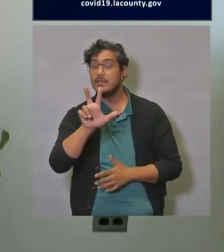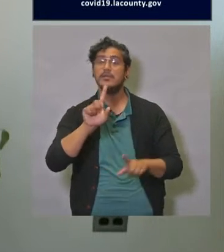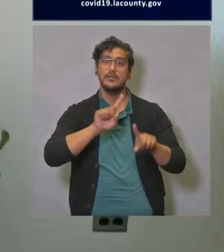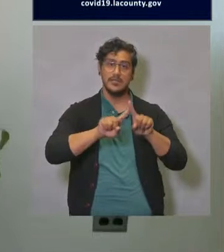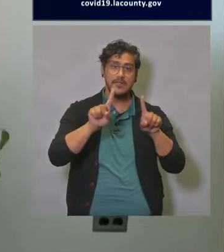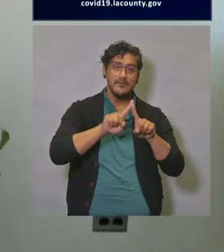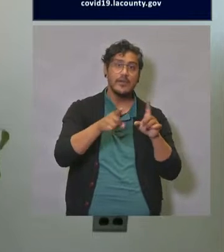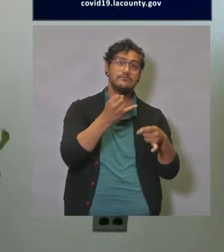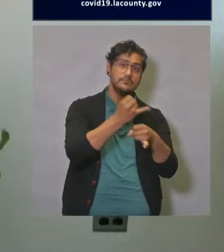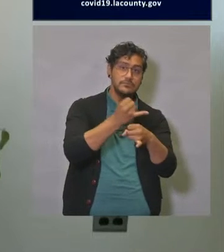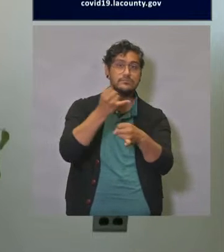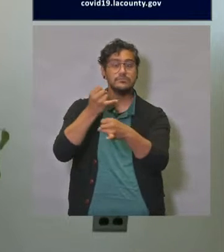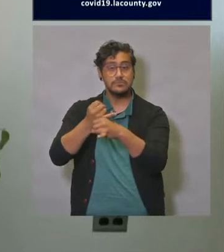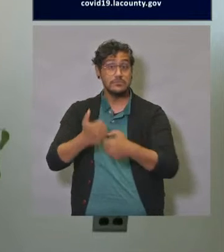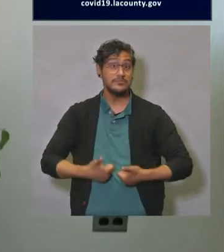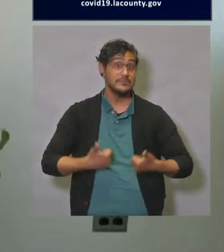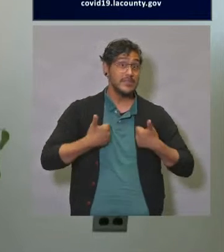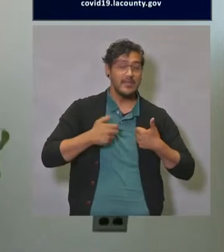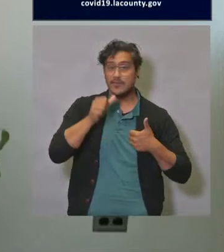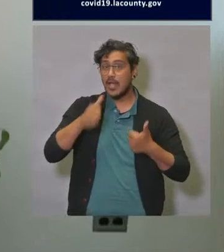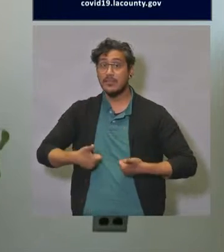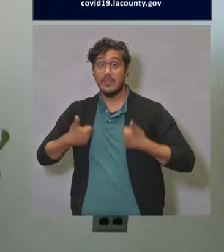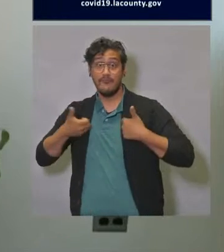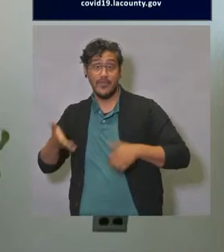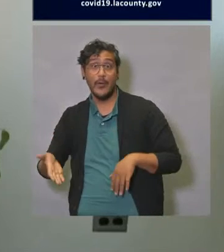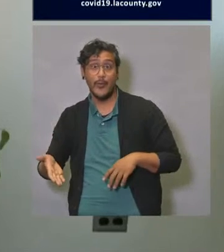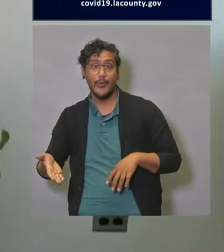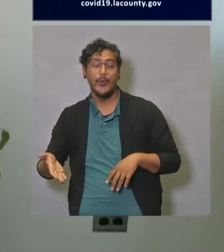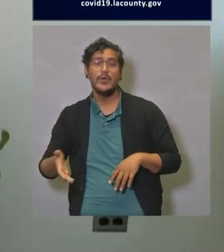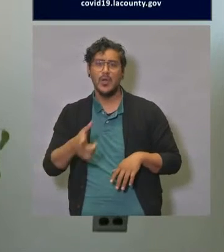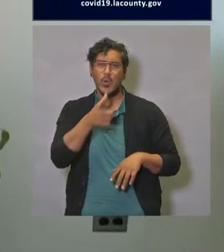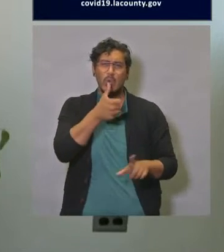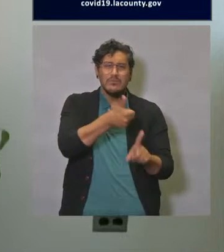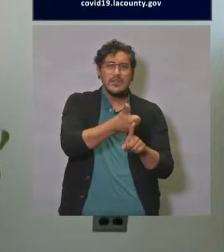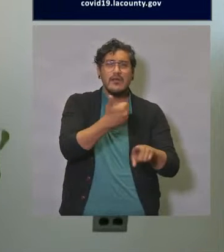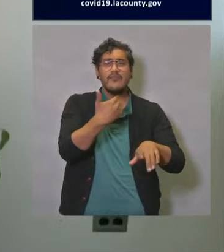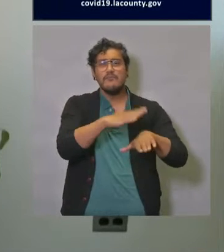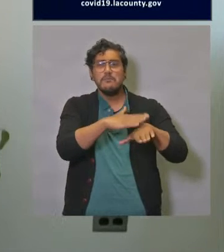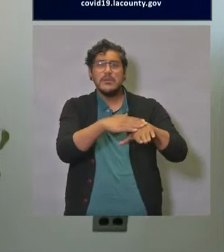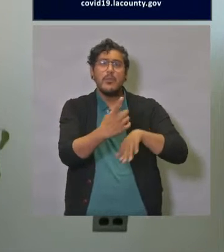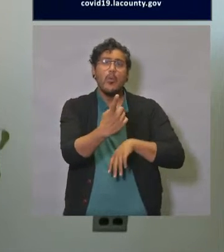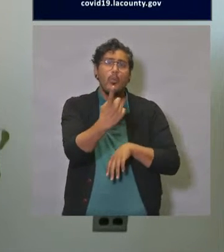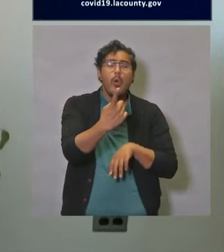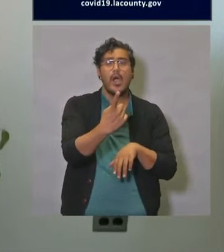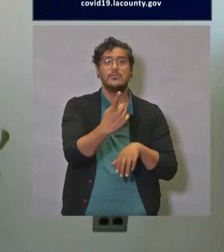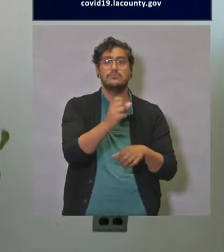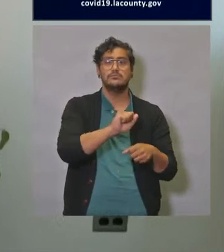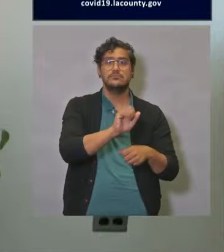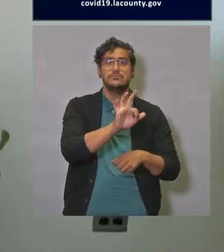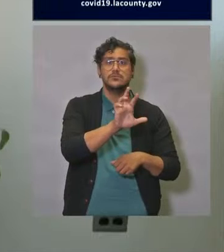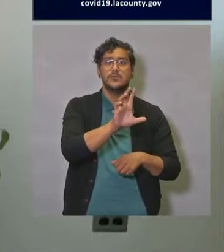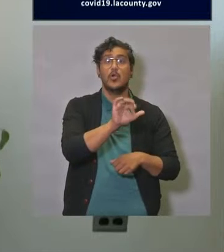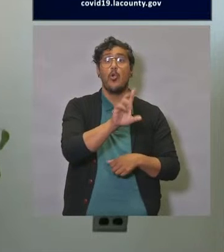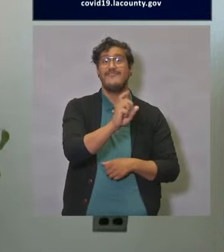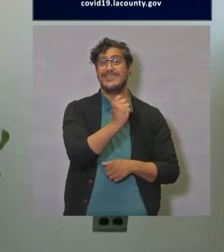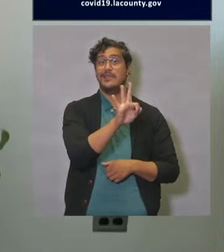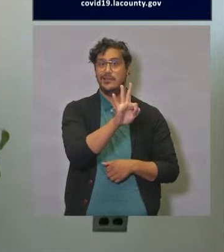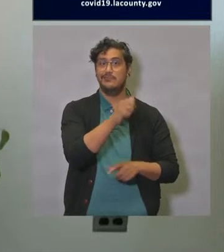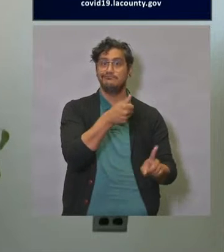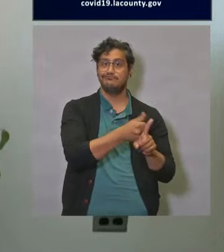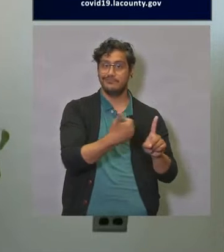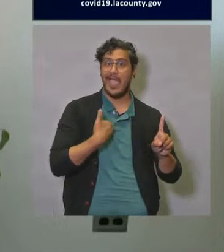residential congregate settings and non-residential settings with at least 1 confirmed case of COVID-19. There are